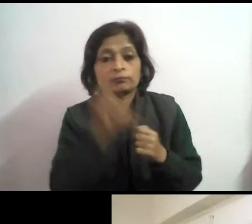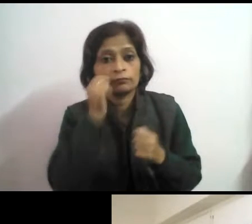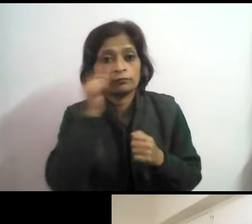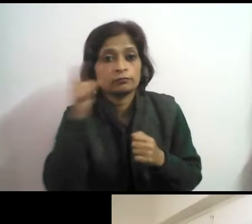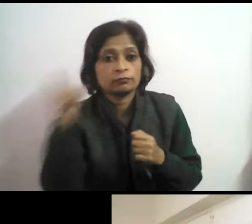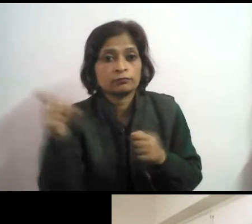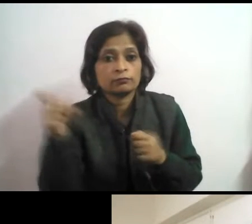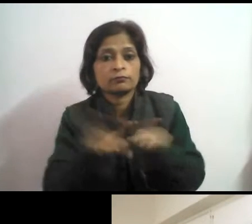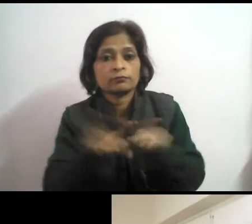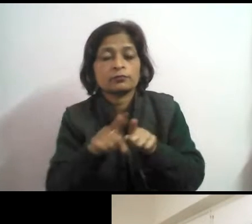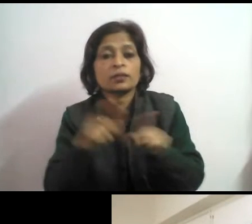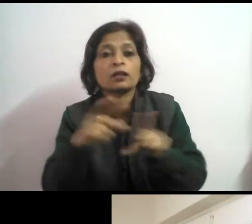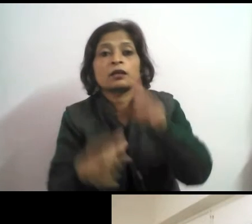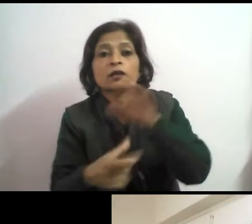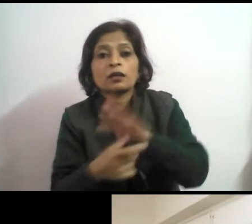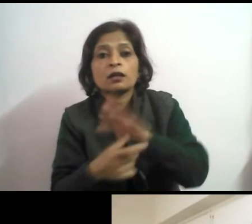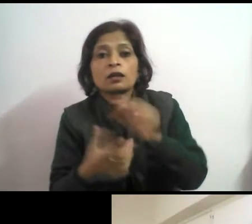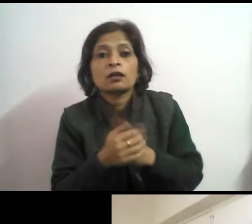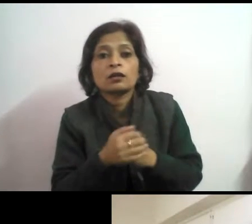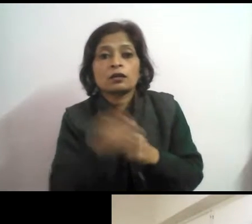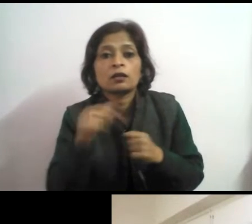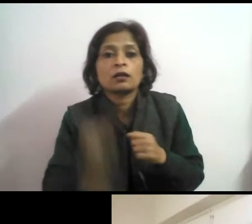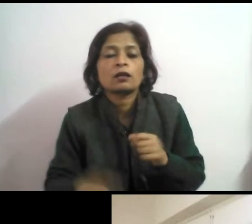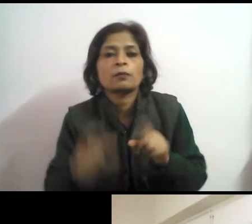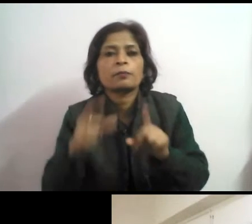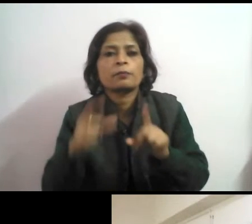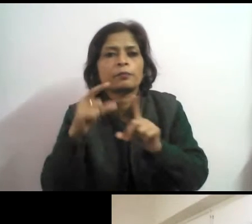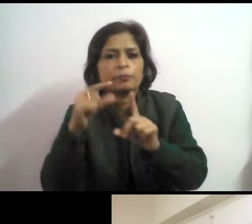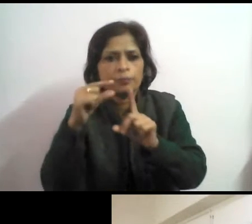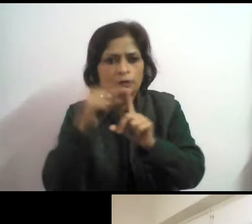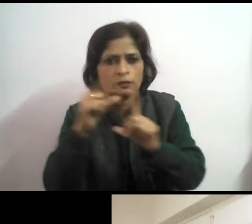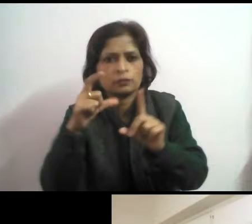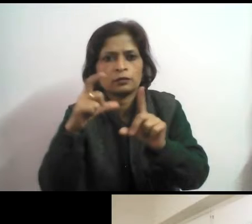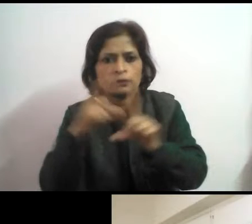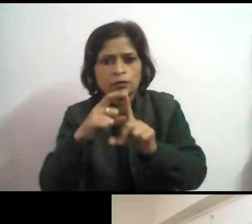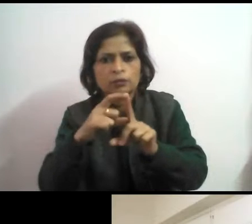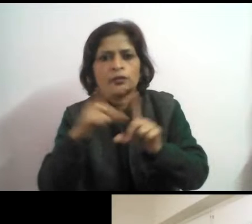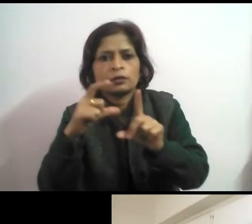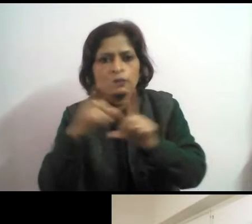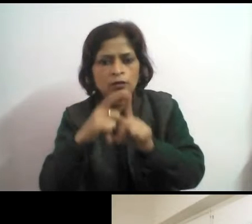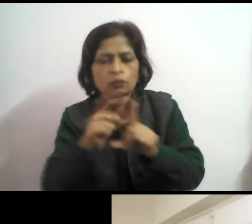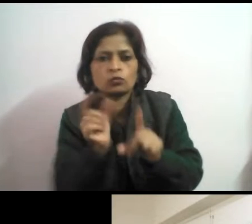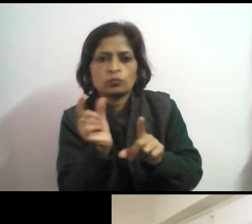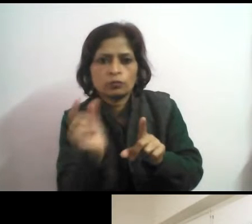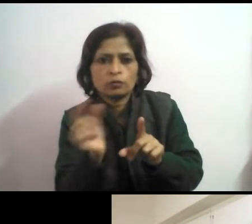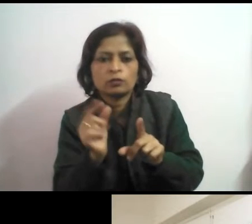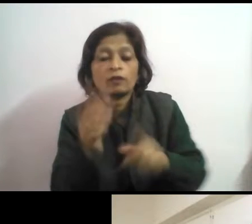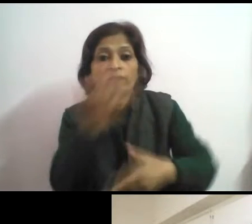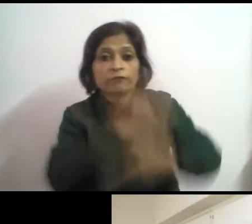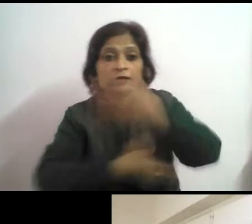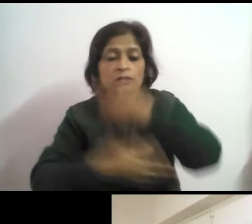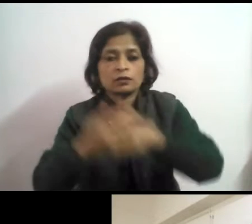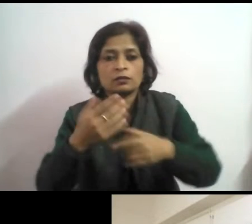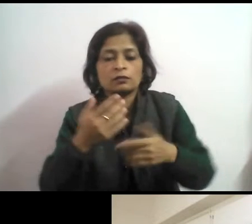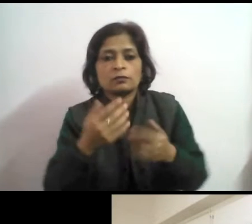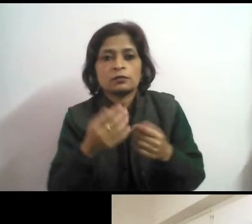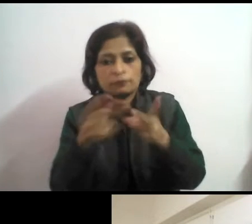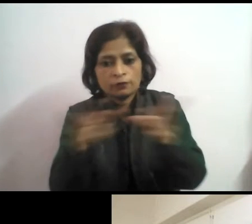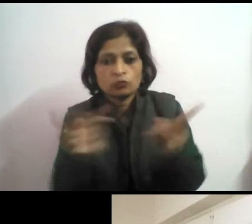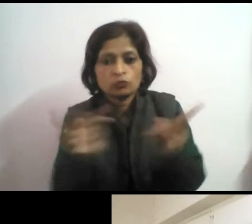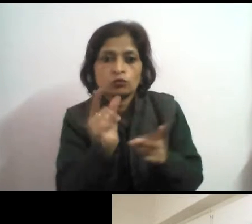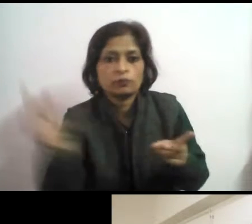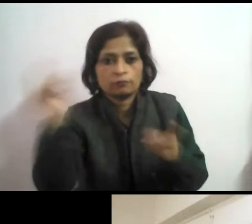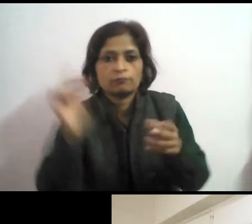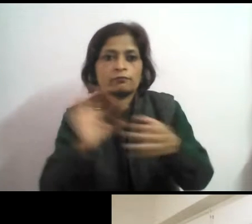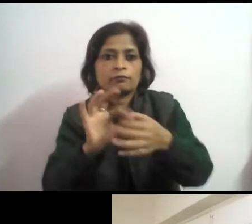and director of Pandit Deen Dayal Upadhyay National Institute for People with Physical Disabilities. He has been